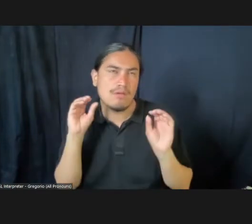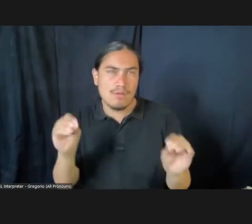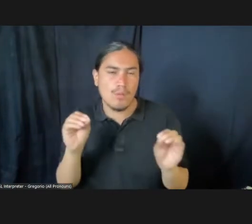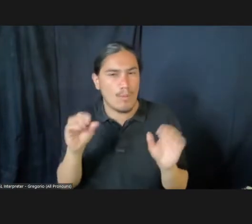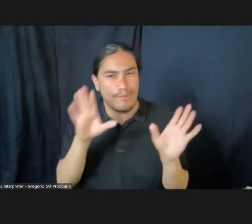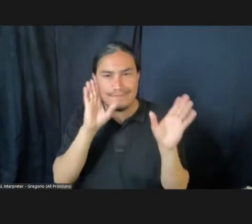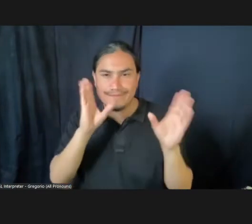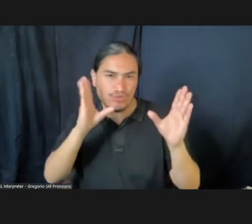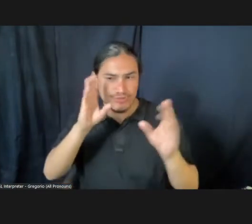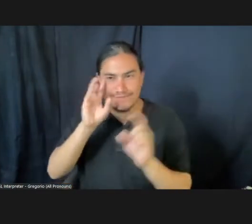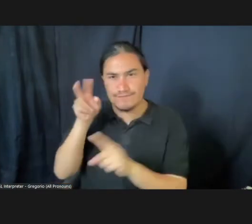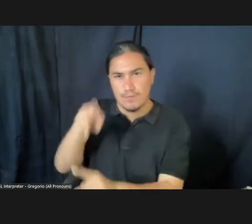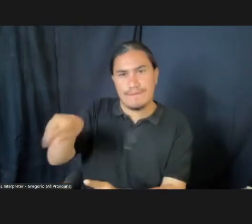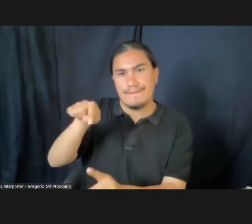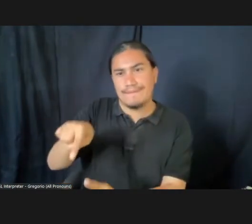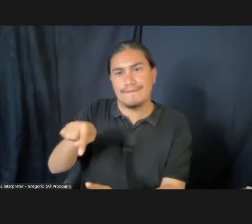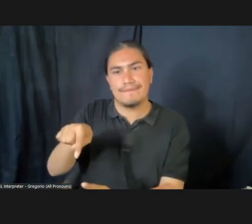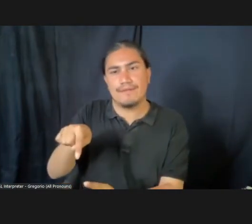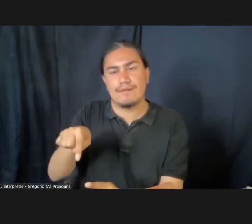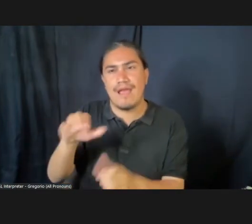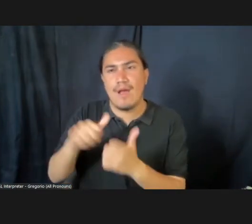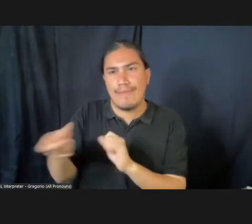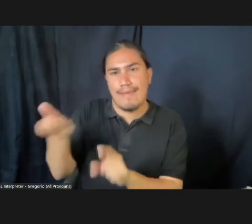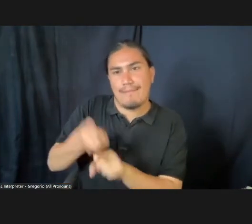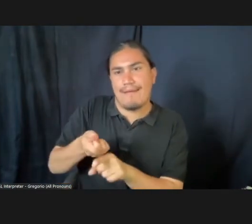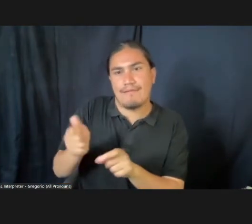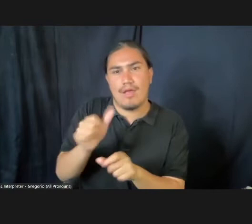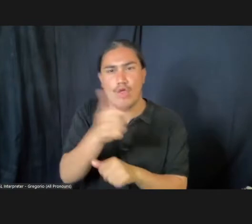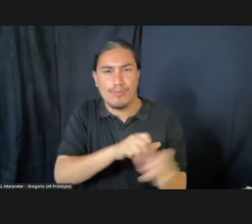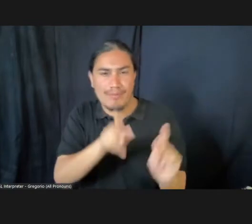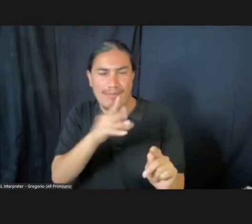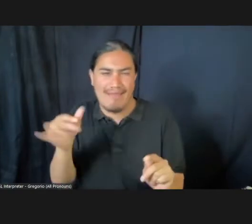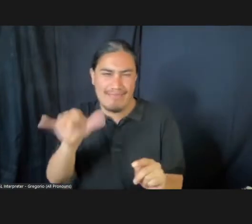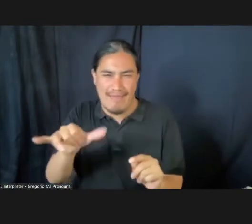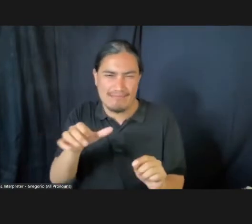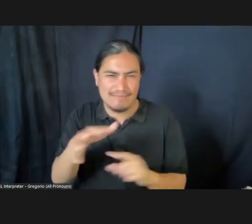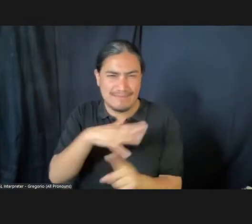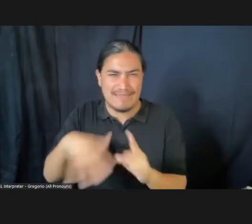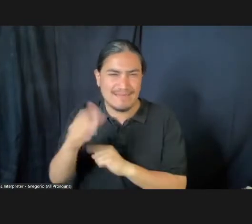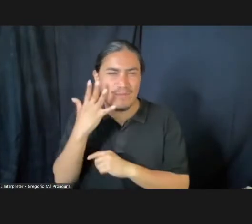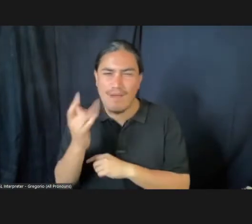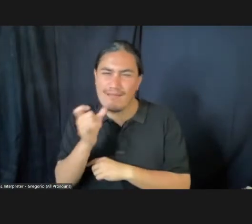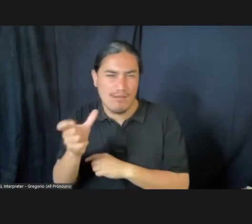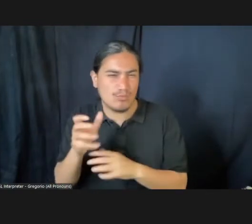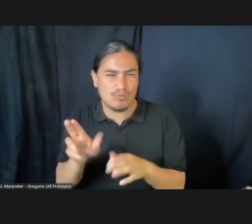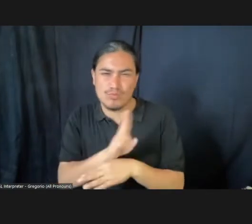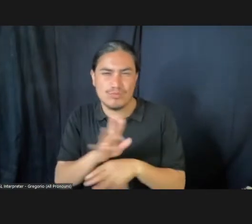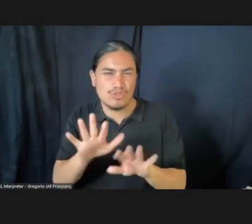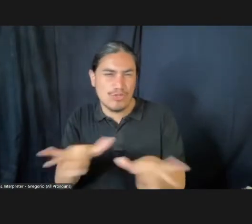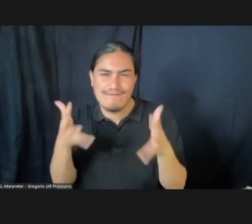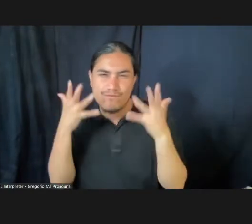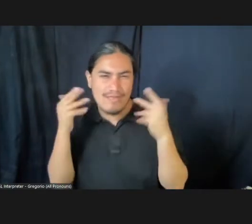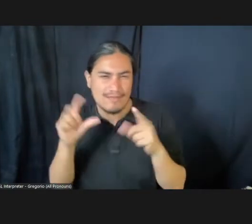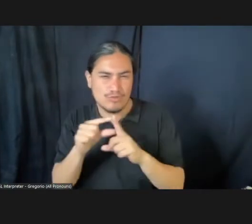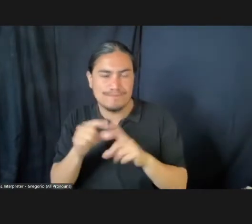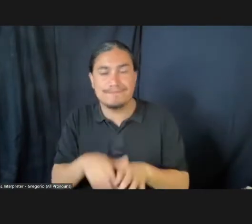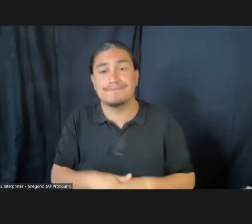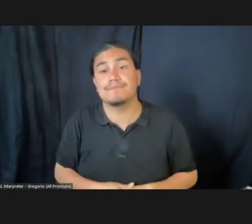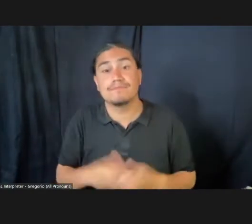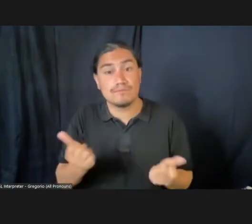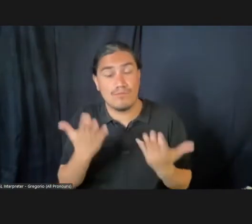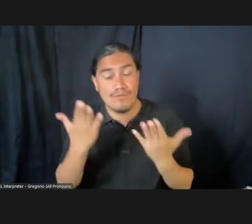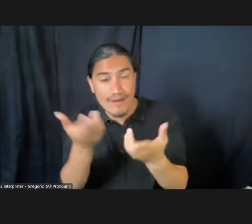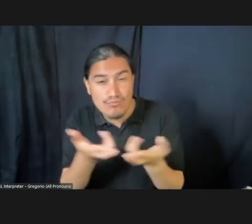they impact others and the space. Invest in anti-bias training that provides people with resources to address